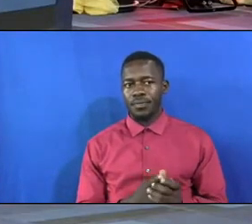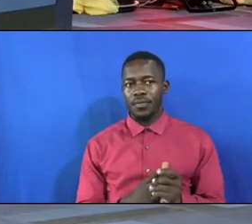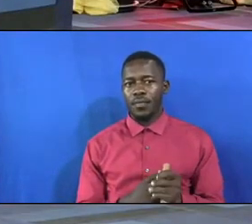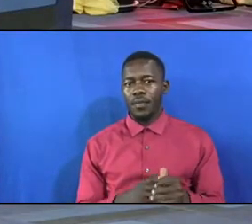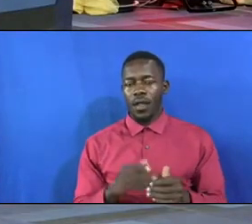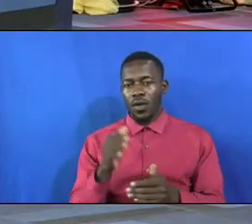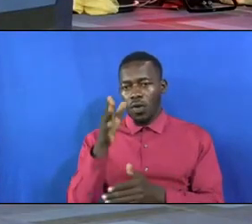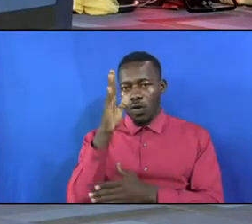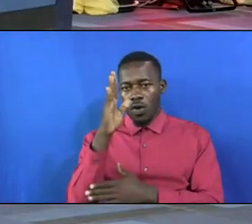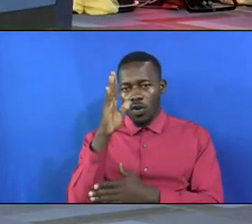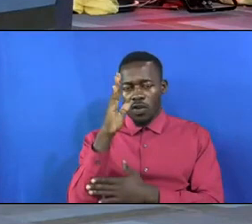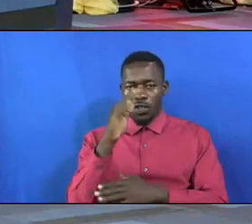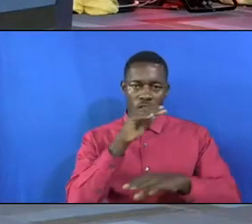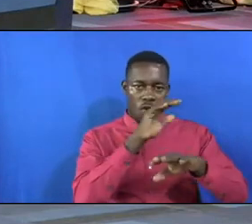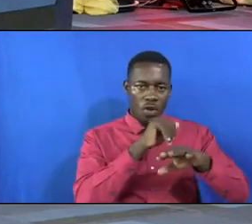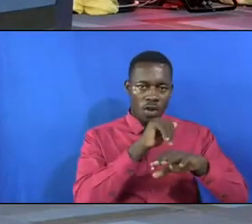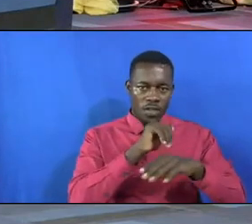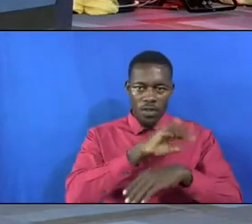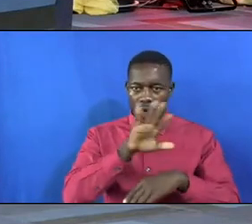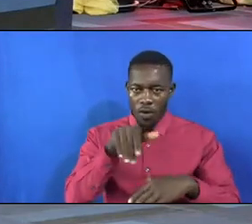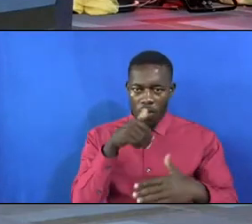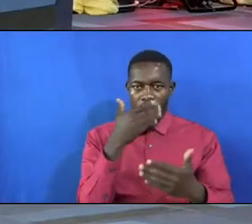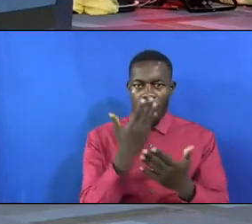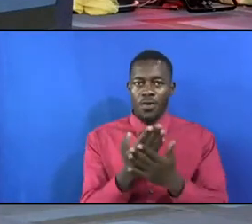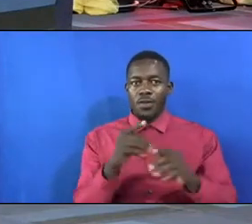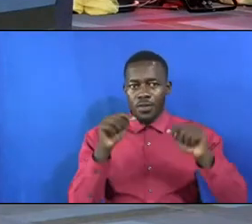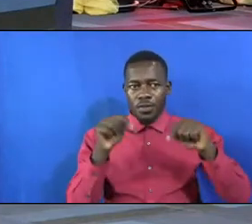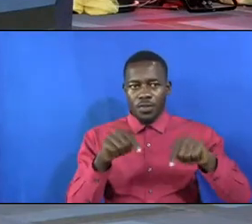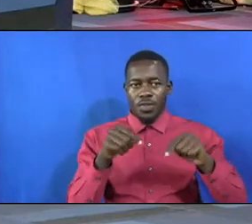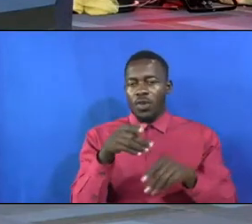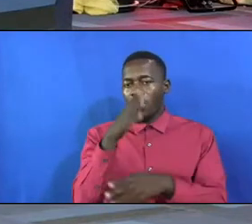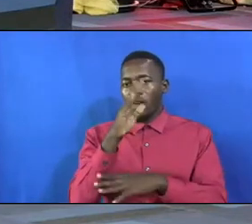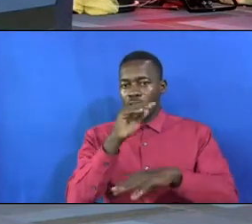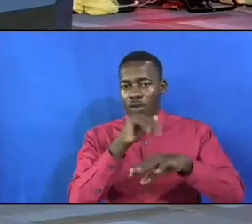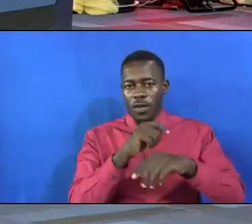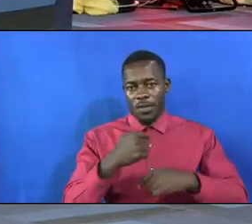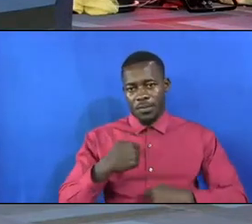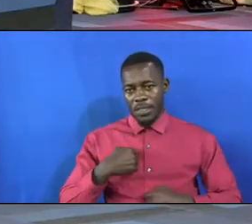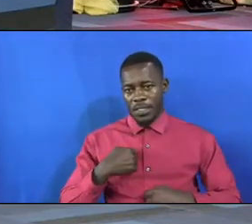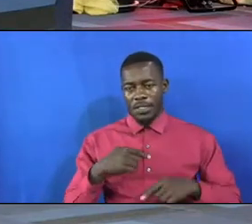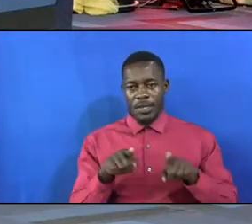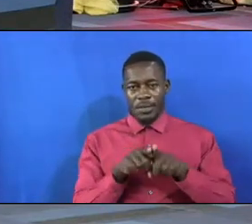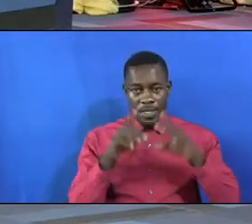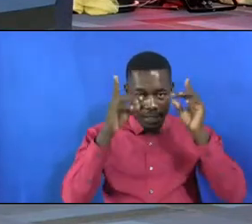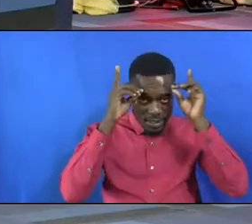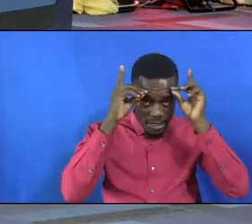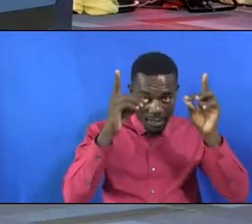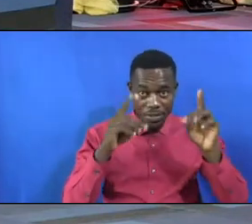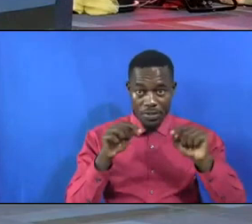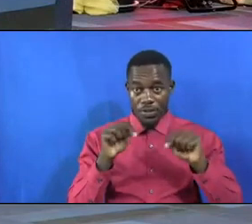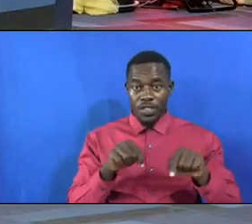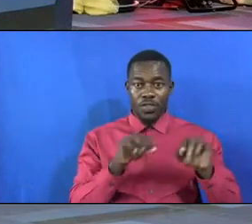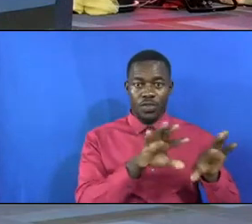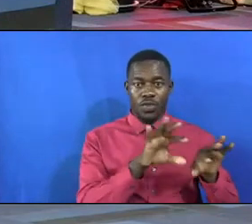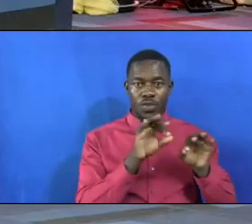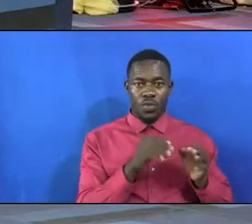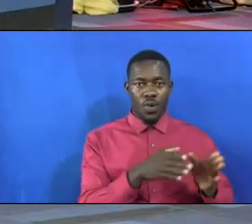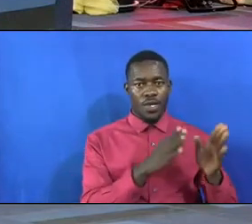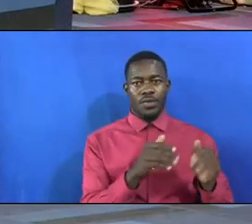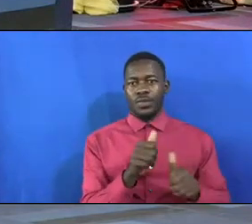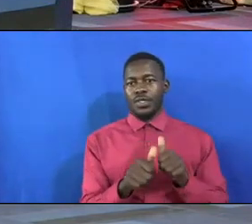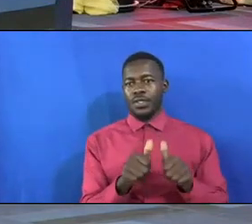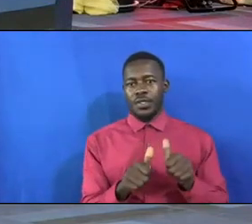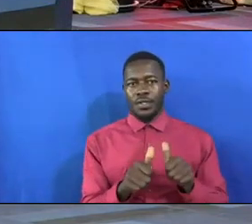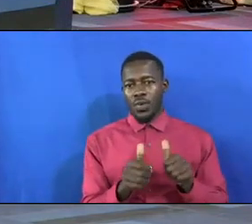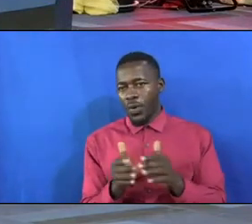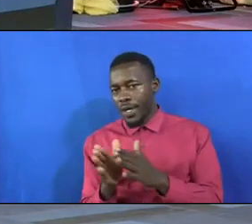God is calling you. God is calling me to make a decision and to choose for him.